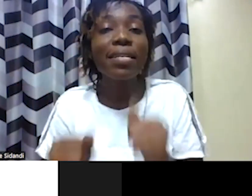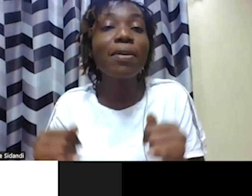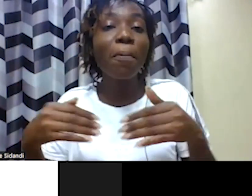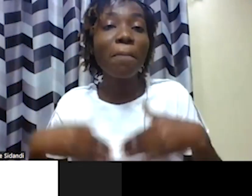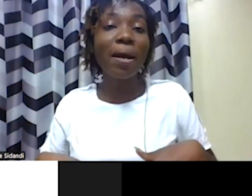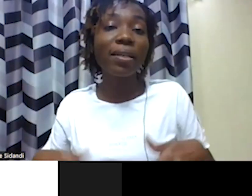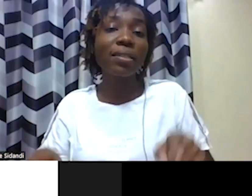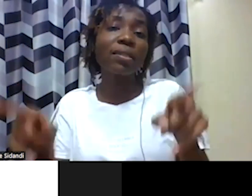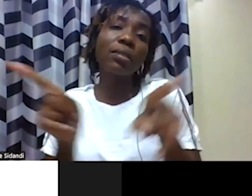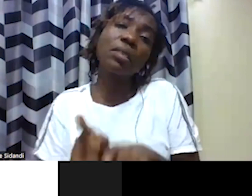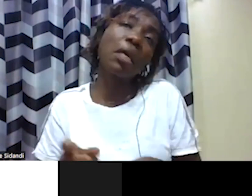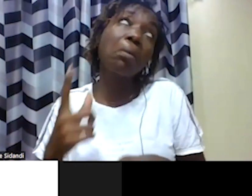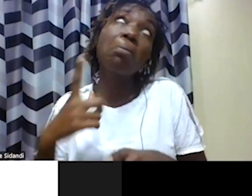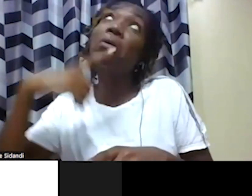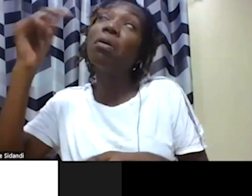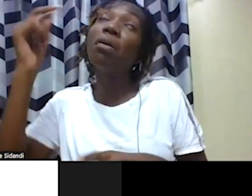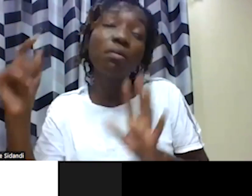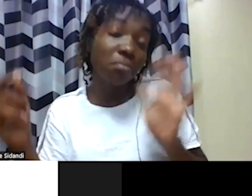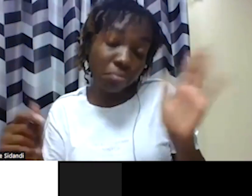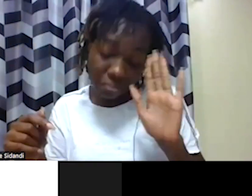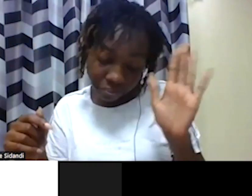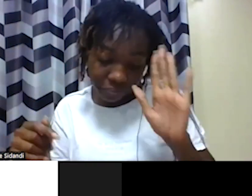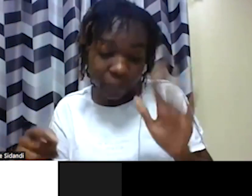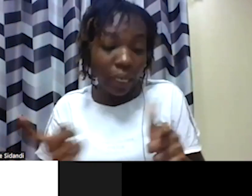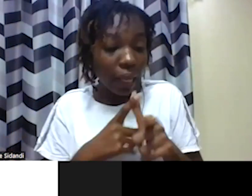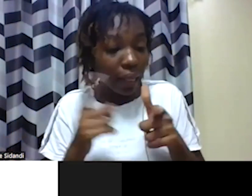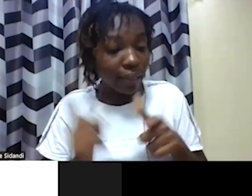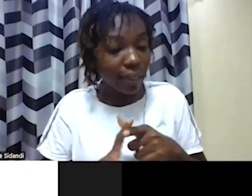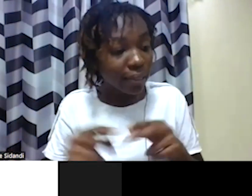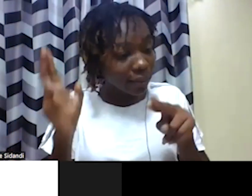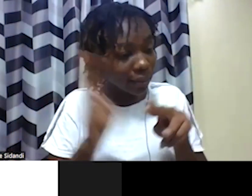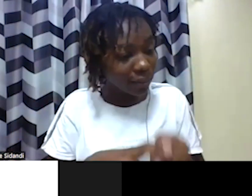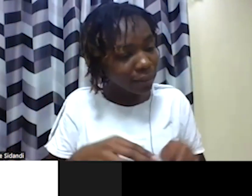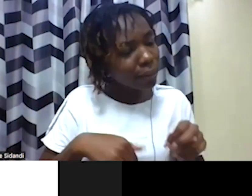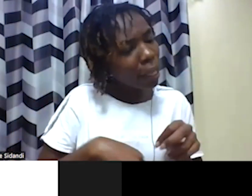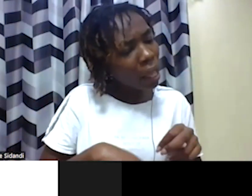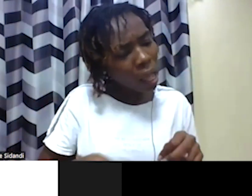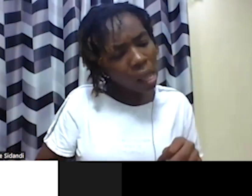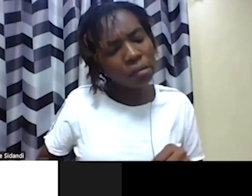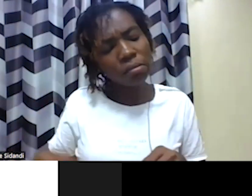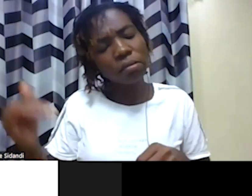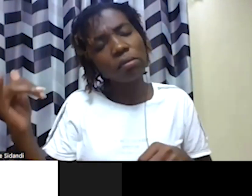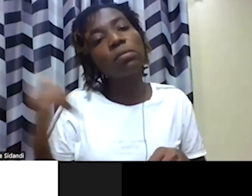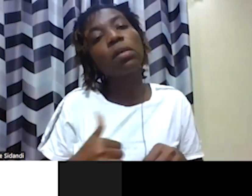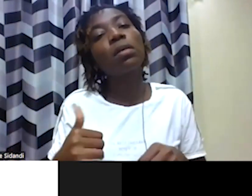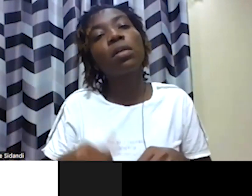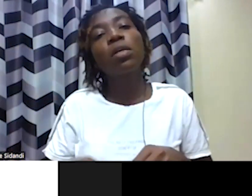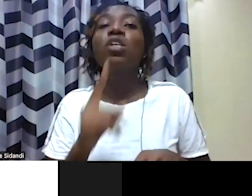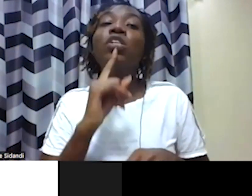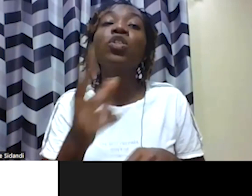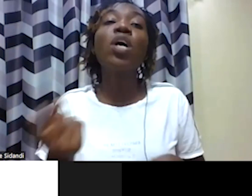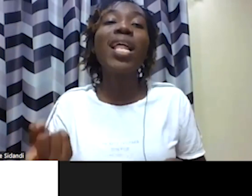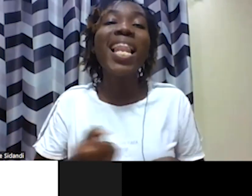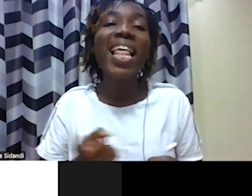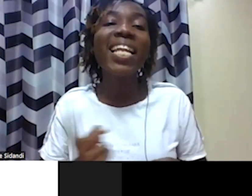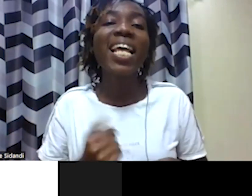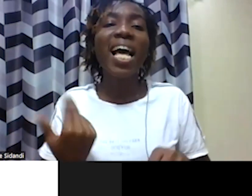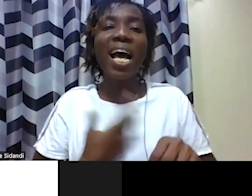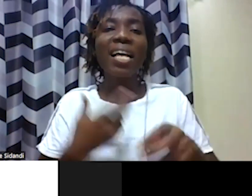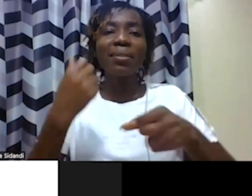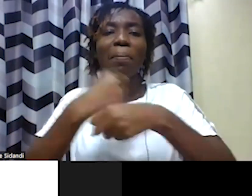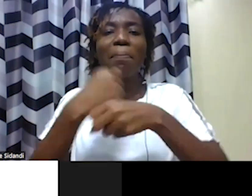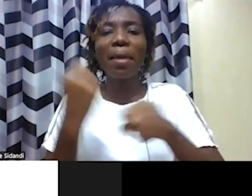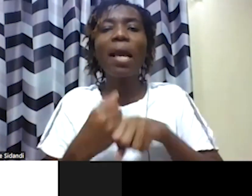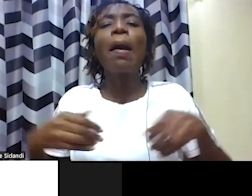were forbidden to go up, and they start not going, and they are hungry. Ladies, are we making monkey of